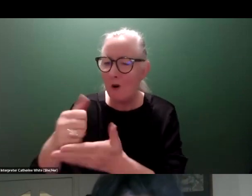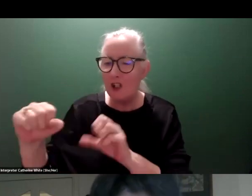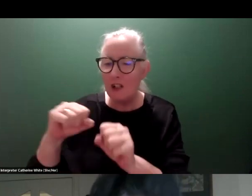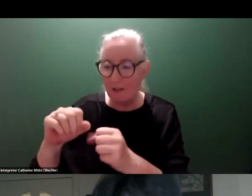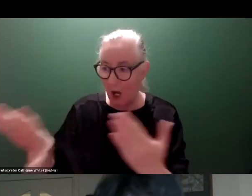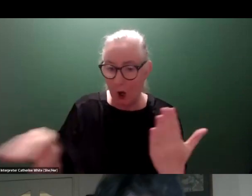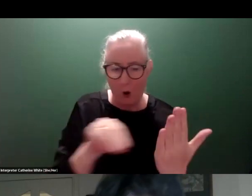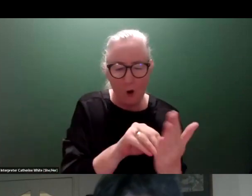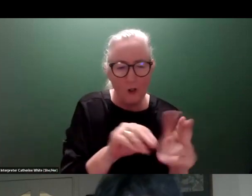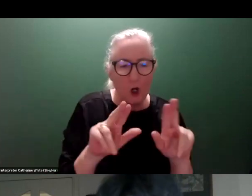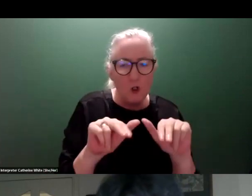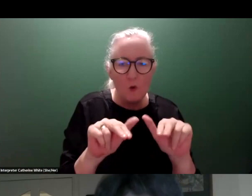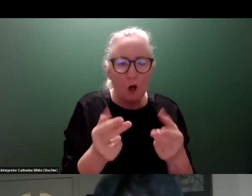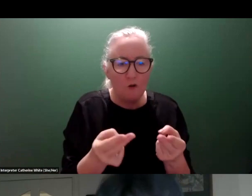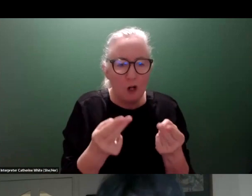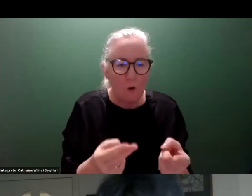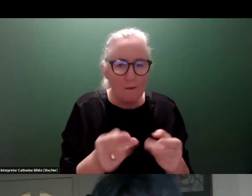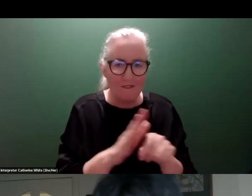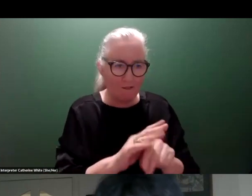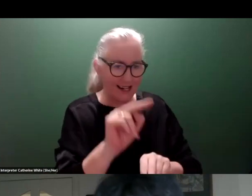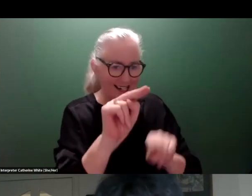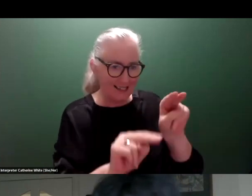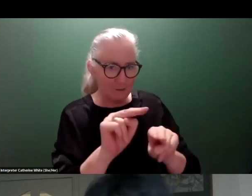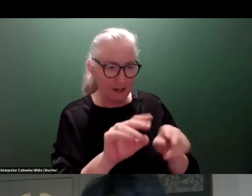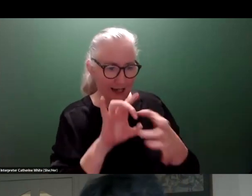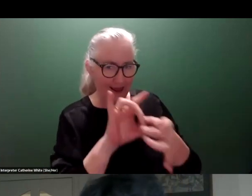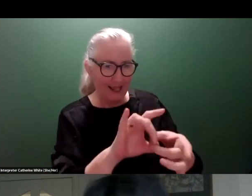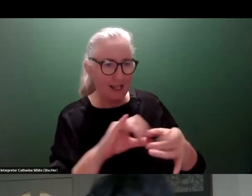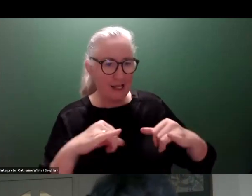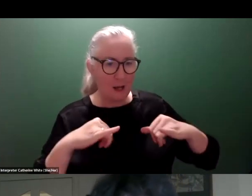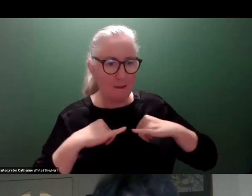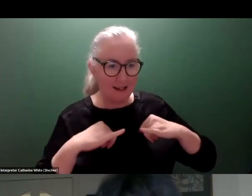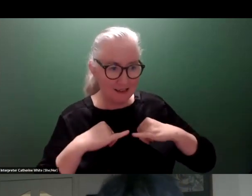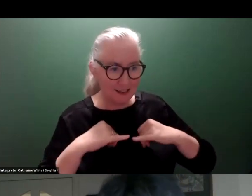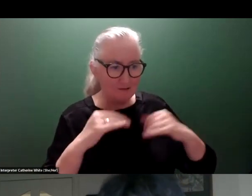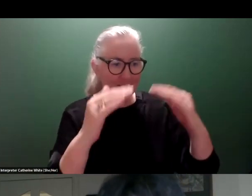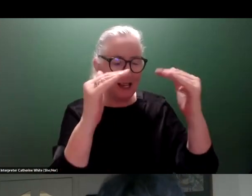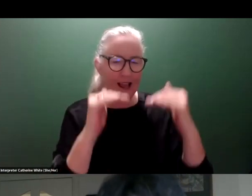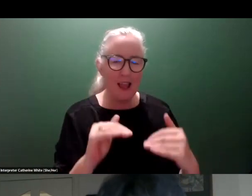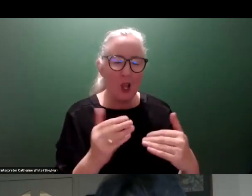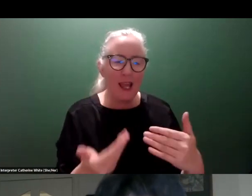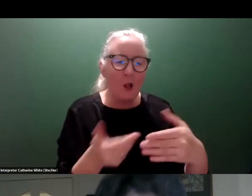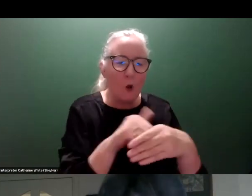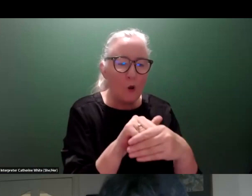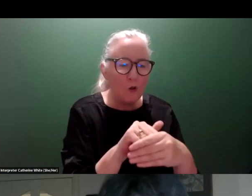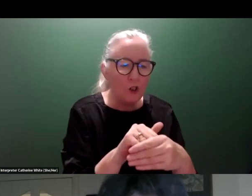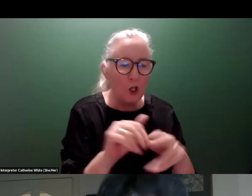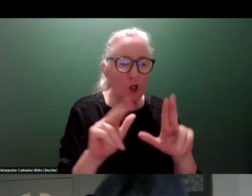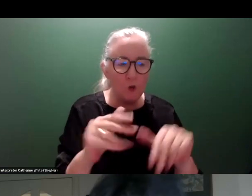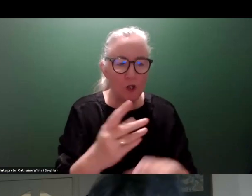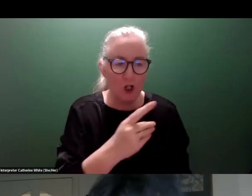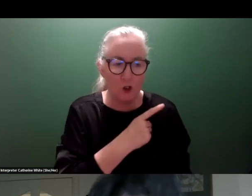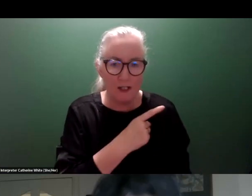of new requirements for the assessment of capacity. And you'll also see the inclusion of a new duty to